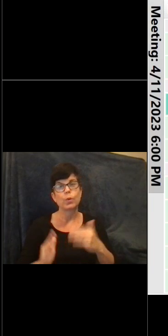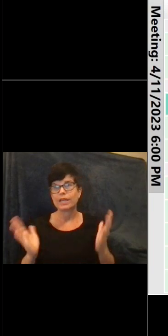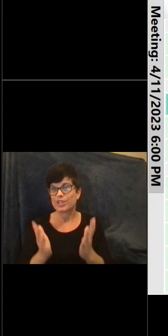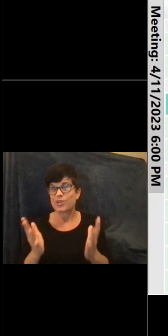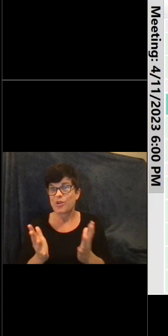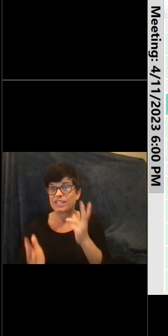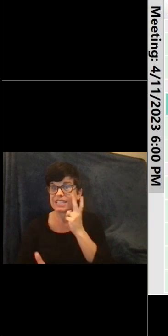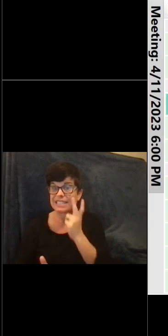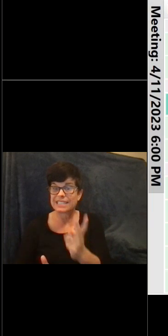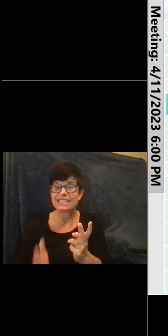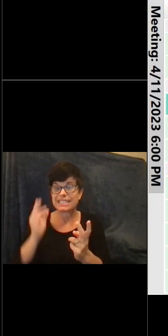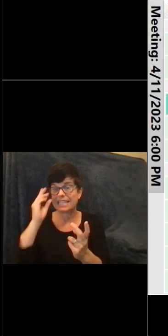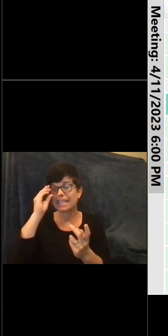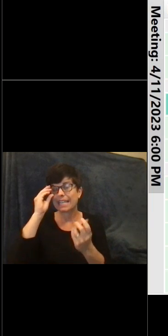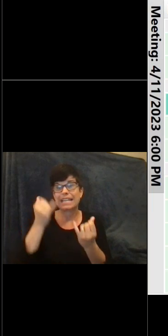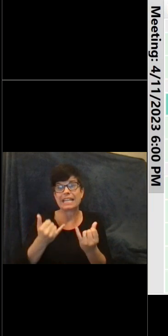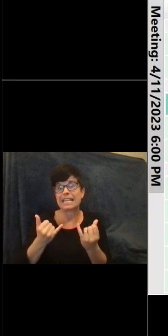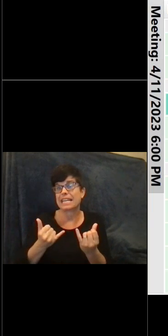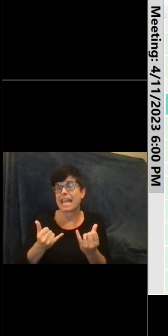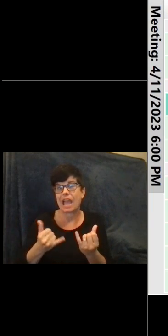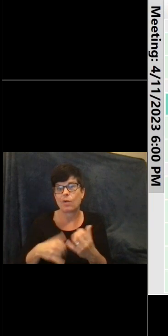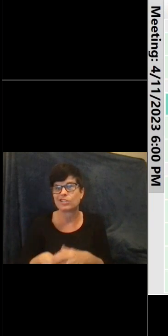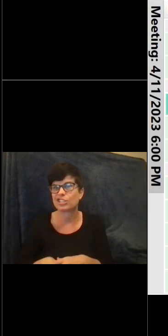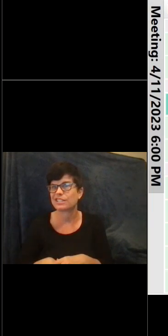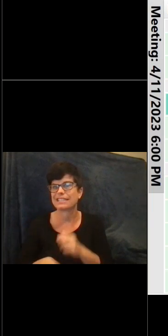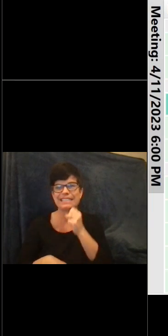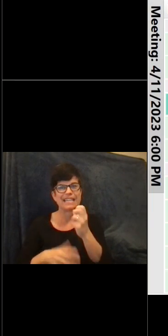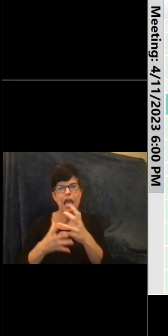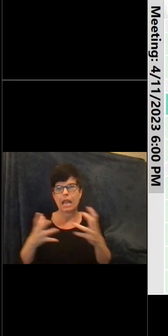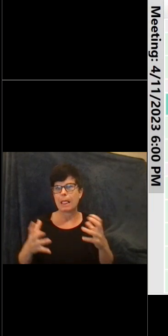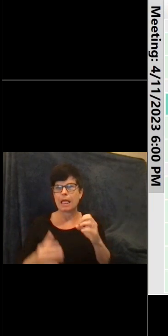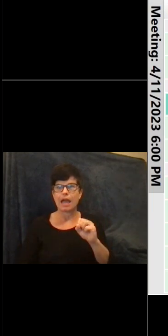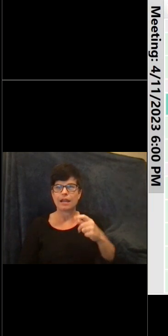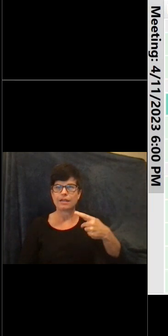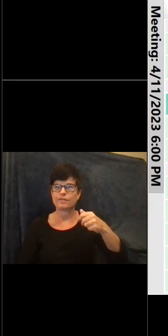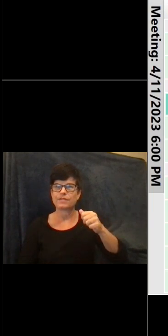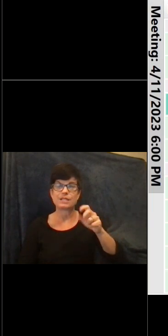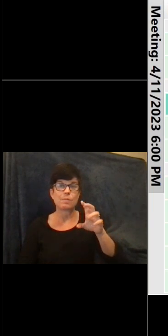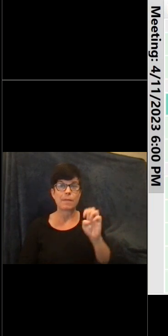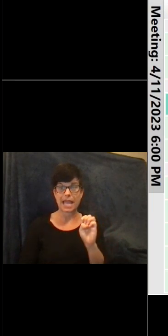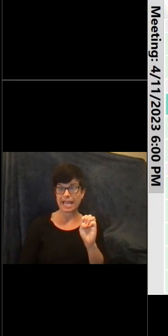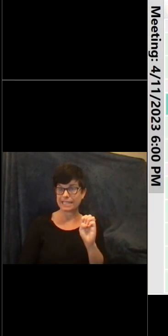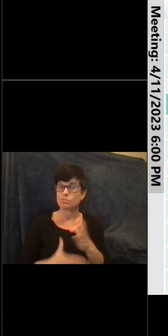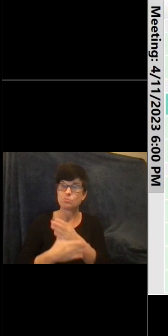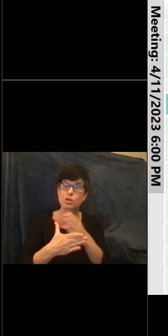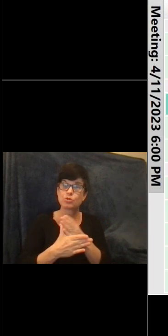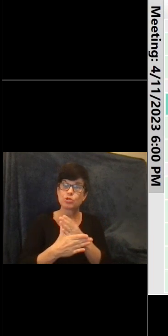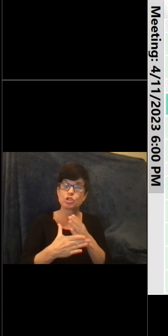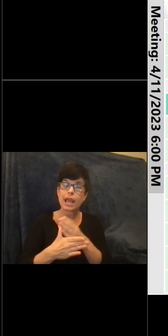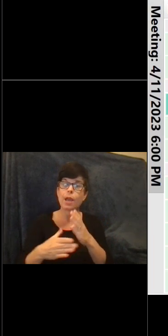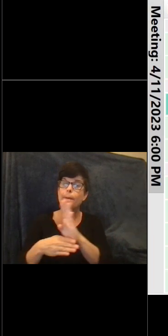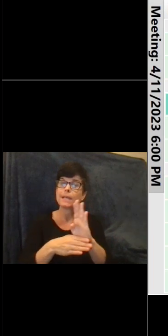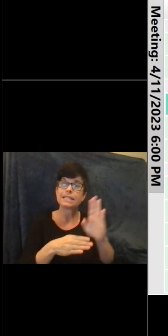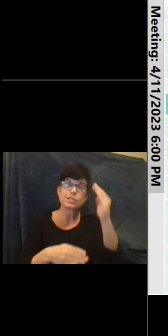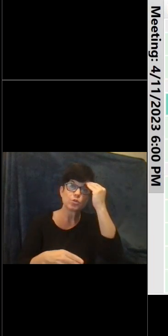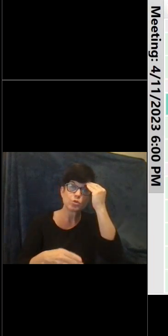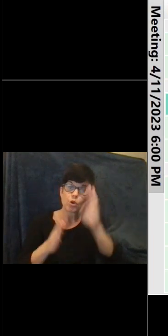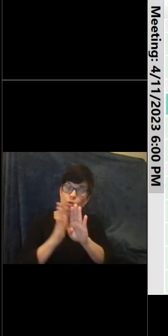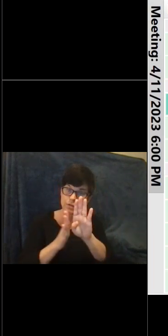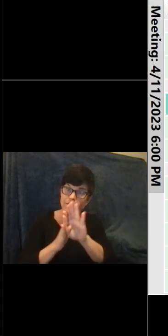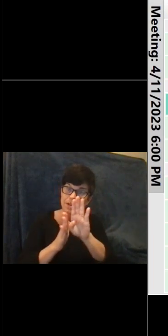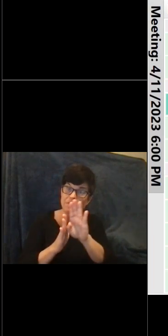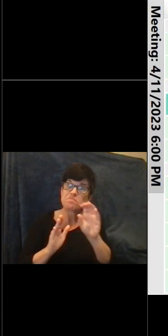Now it's just a lack of space. So I'm excited to share all the development coming so businesses know they can keep their eye on